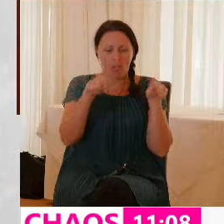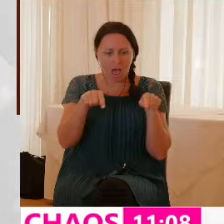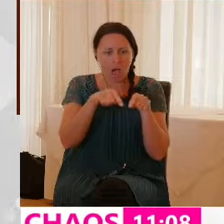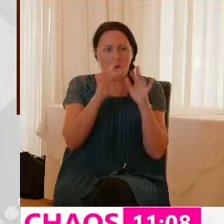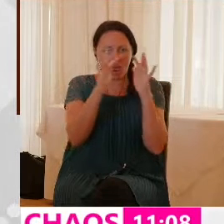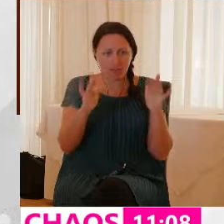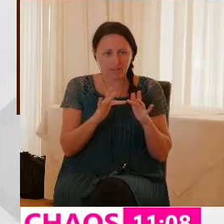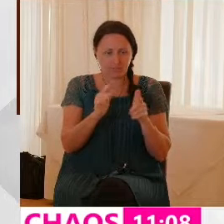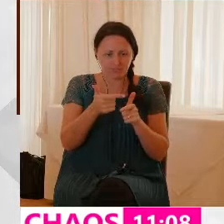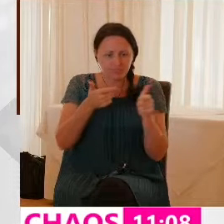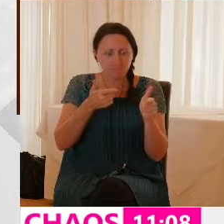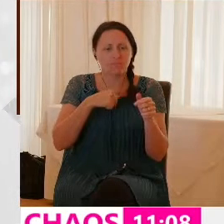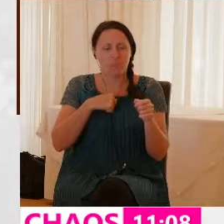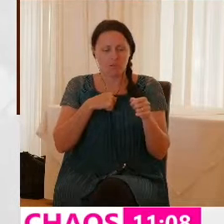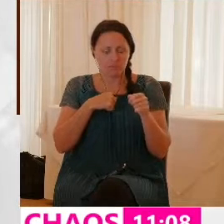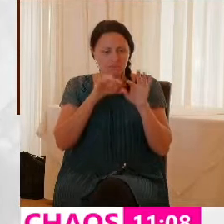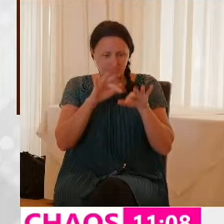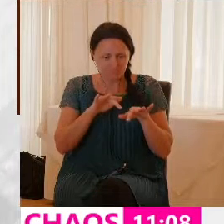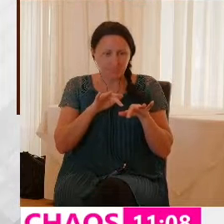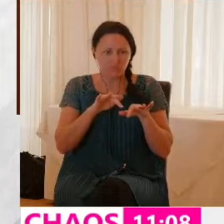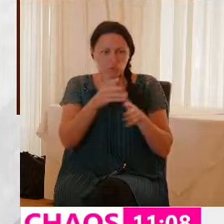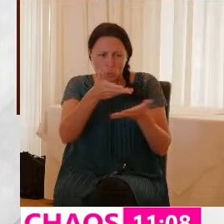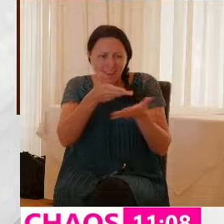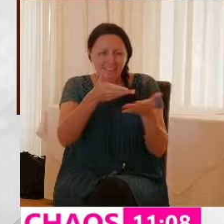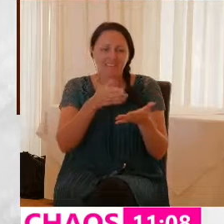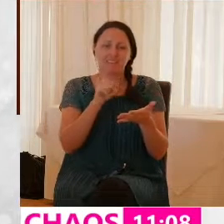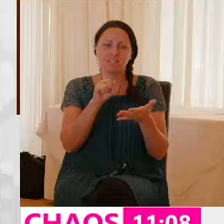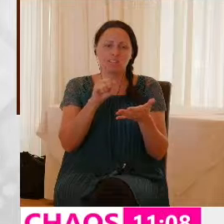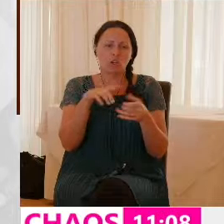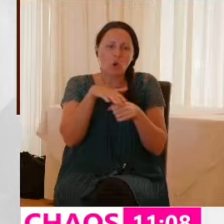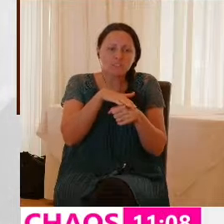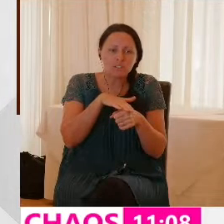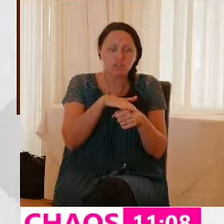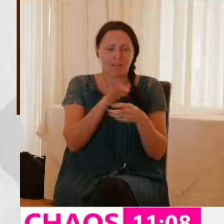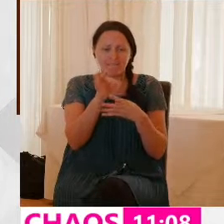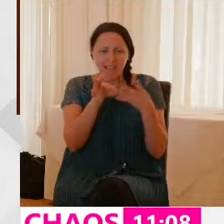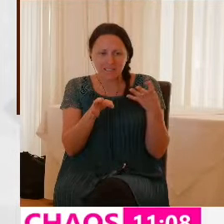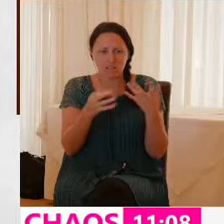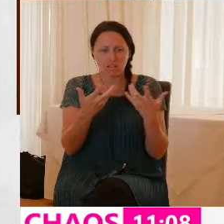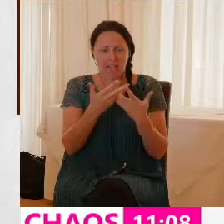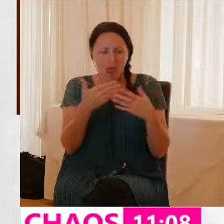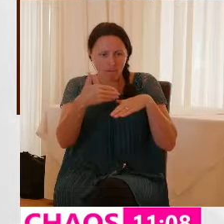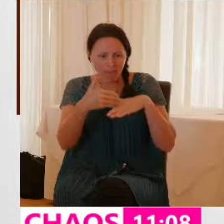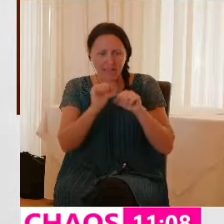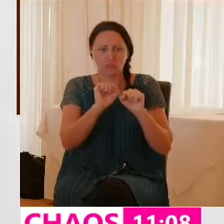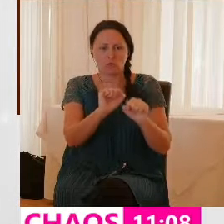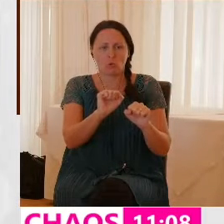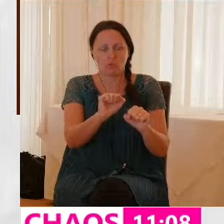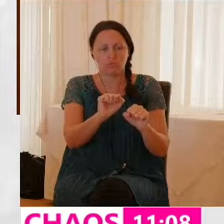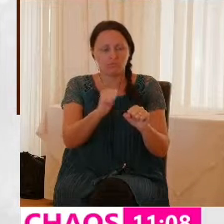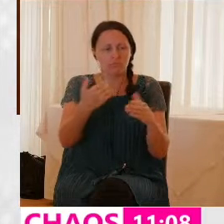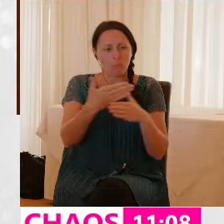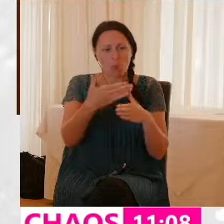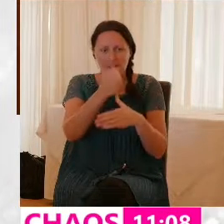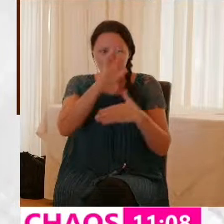on the conditions and factors that shape the employment experience of disabled people,